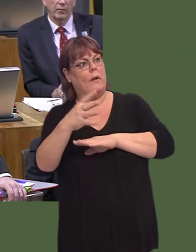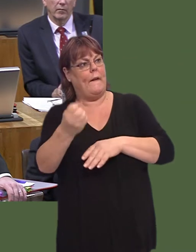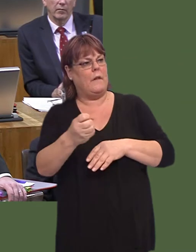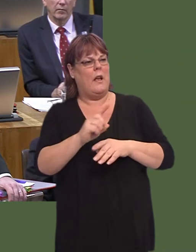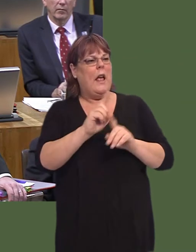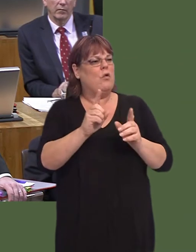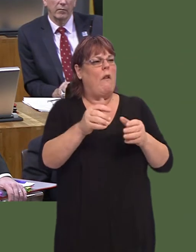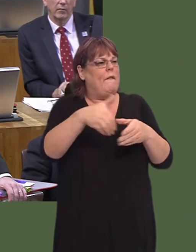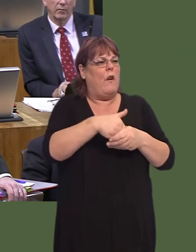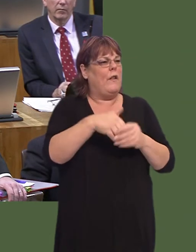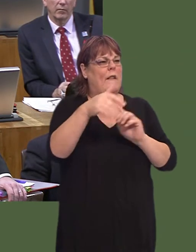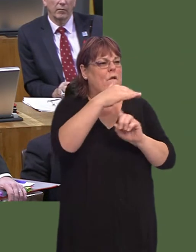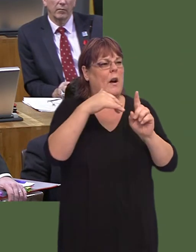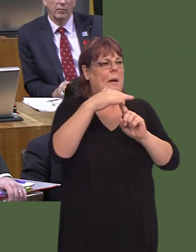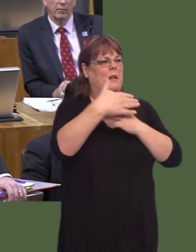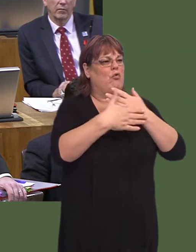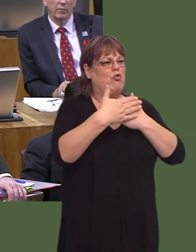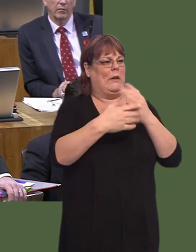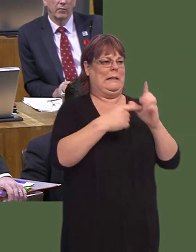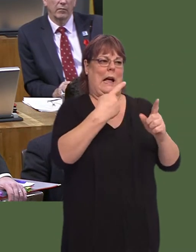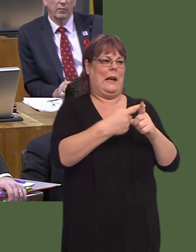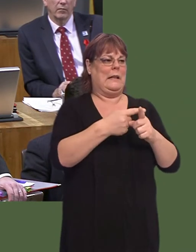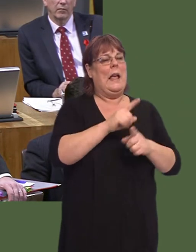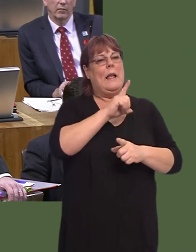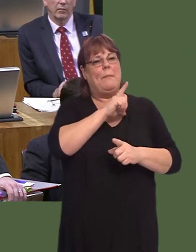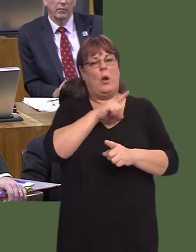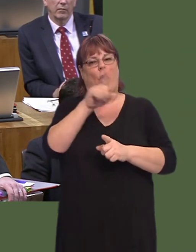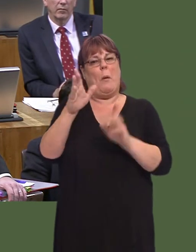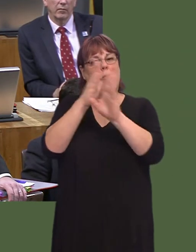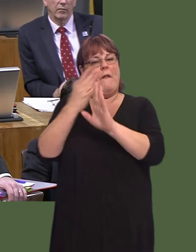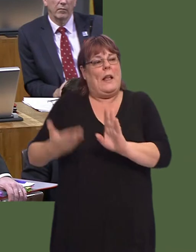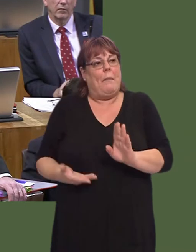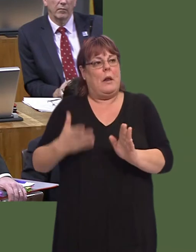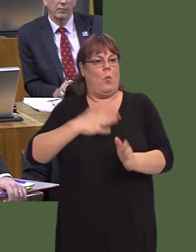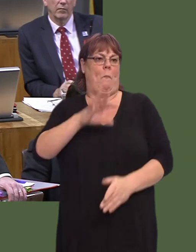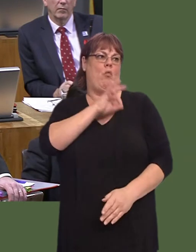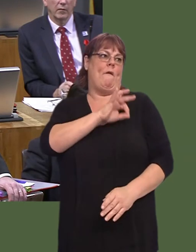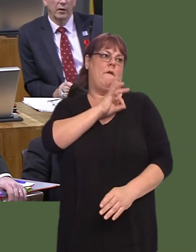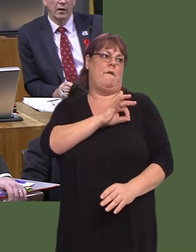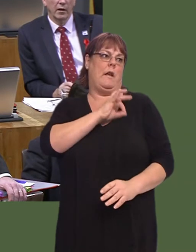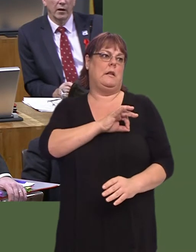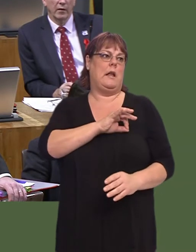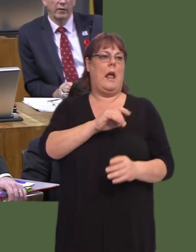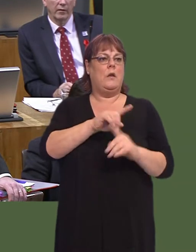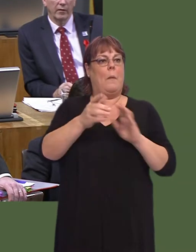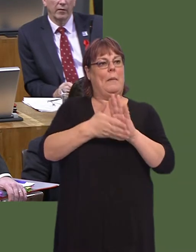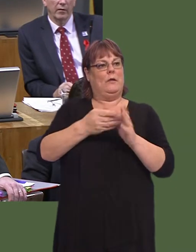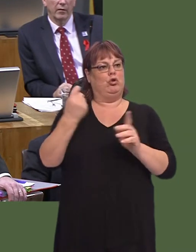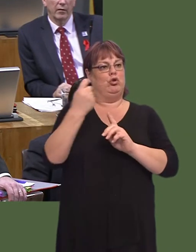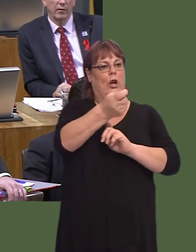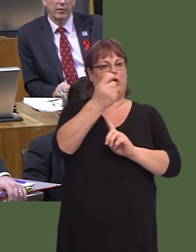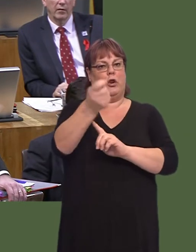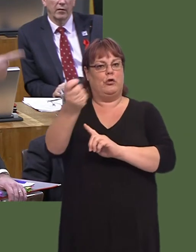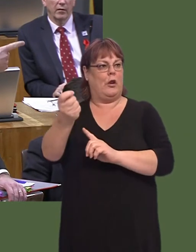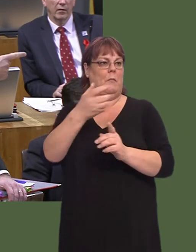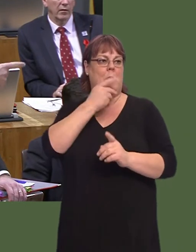future. It's nothing to do with green taxes. It's all to do with the fact that private companies make profits on the back of ordinary people, something